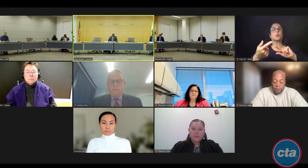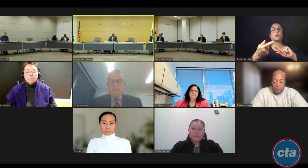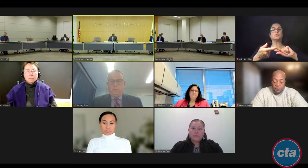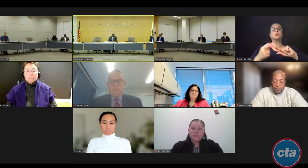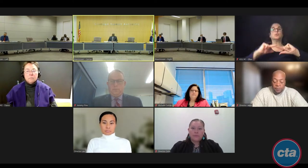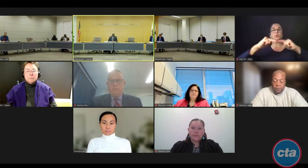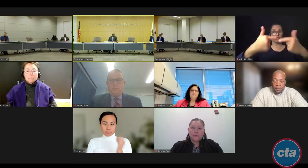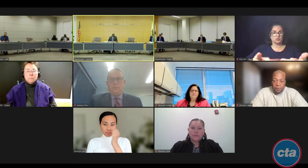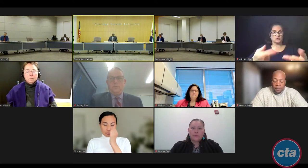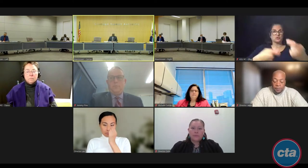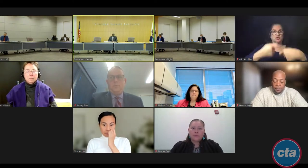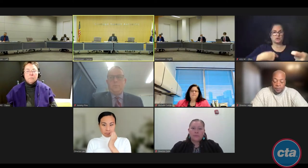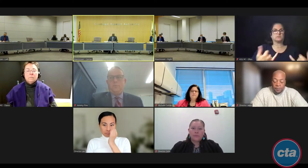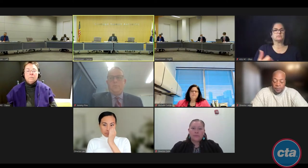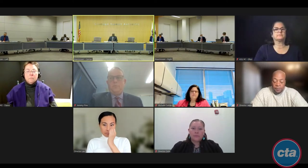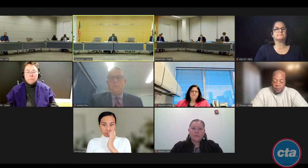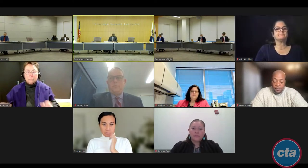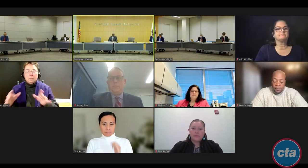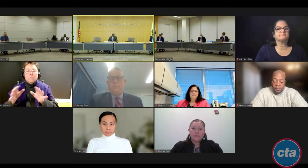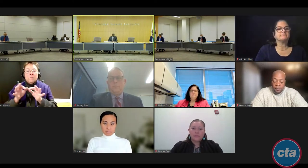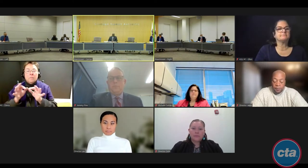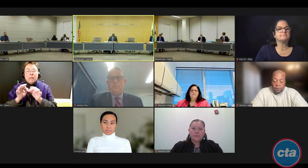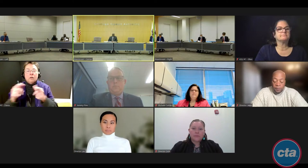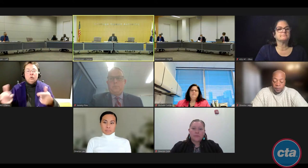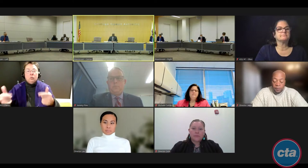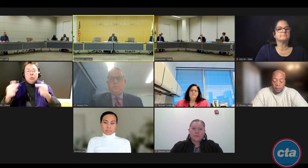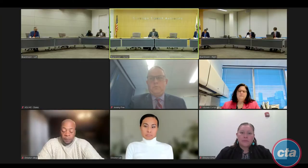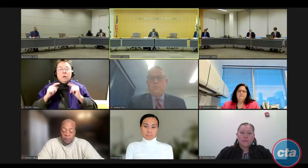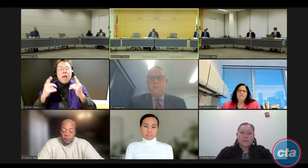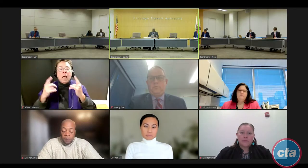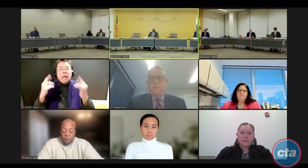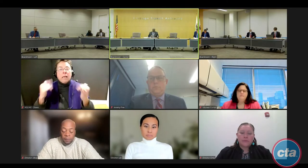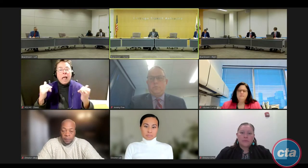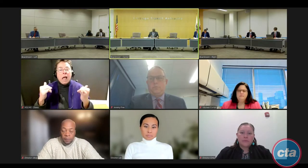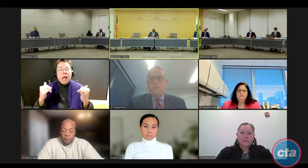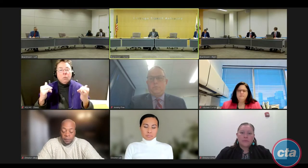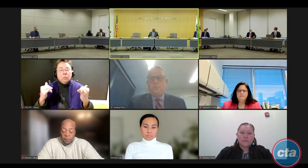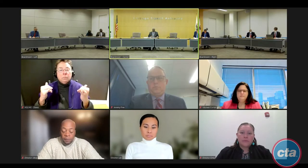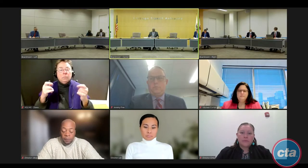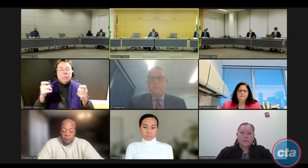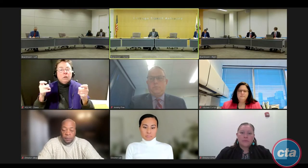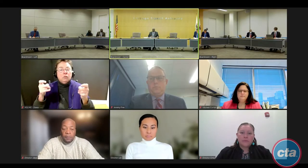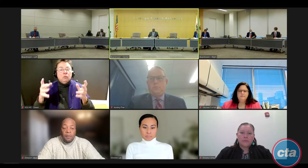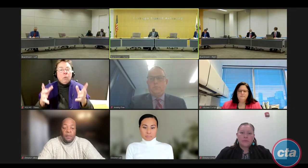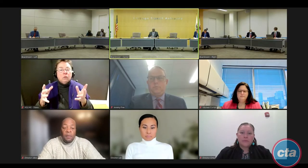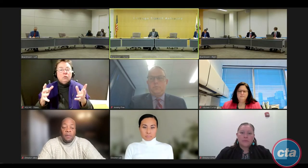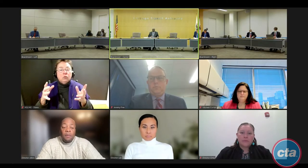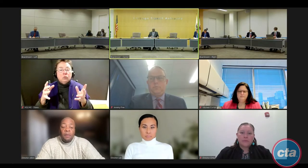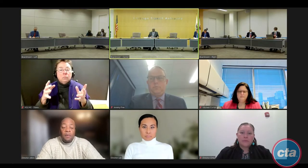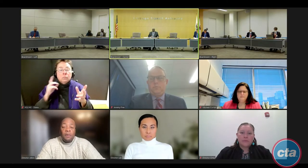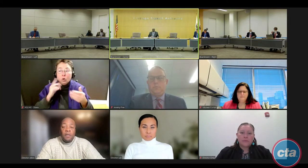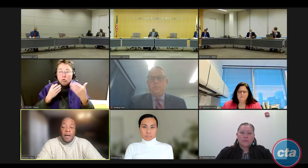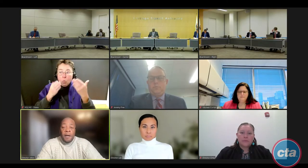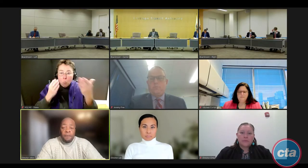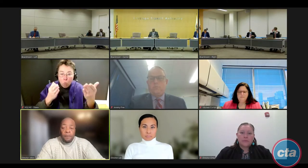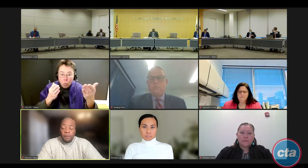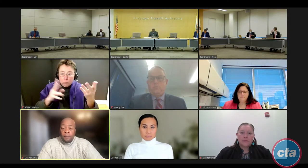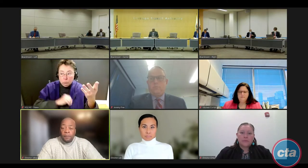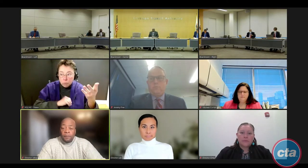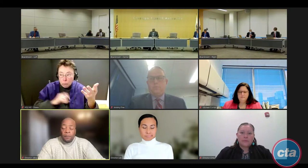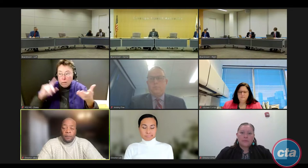May I now have leave to place this item on the omnibus? So moved. Board. Okay.